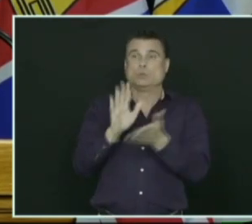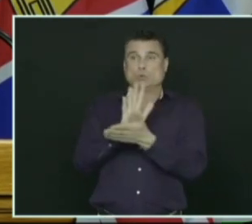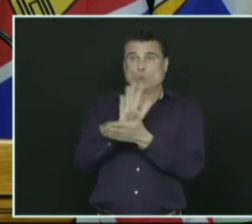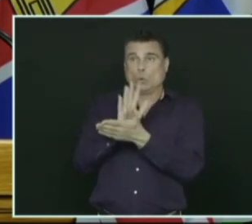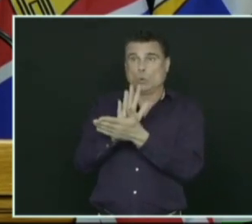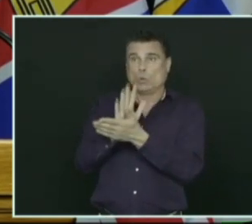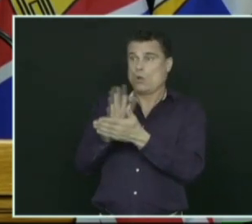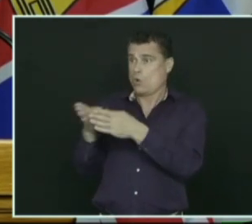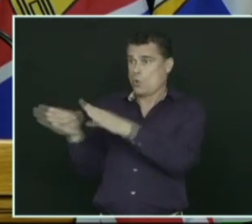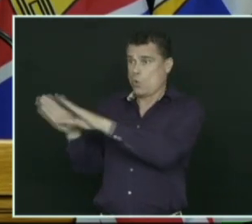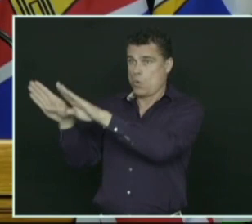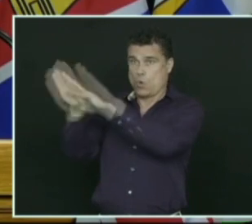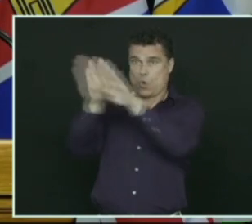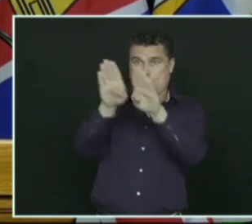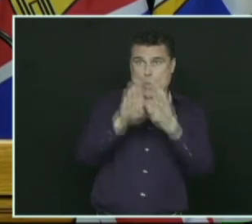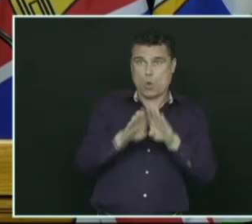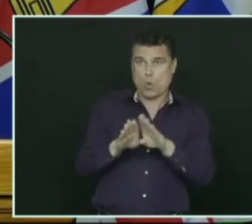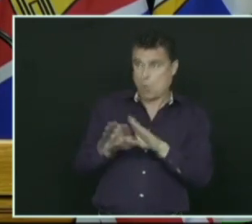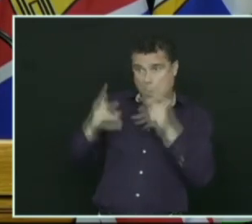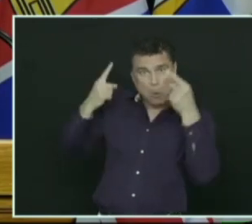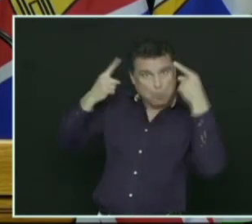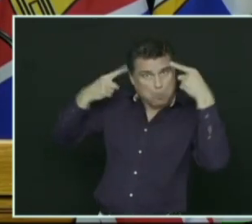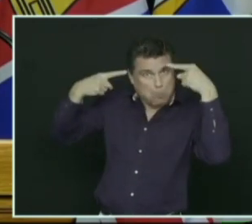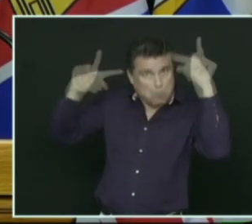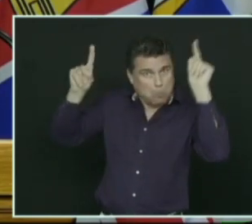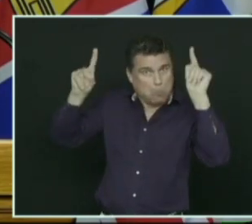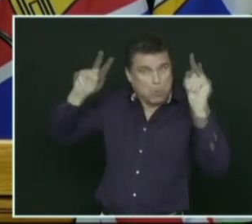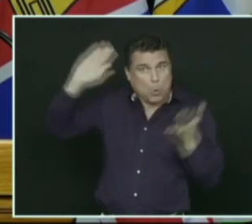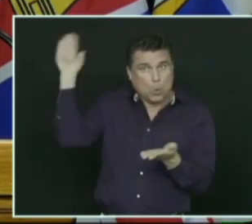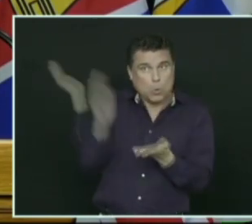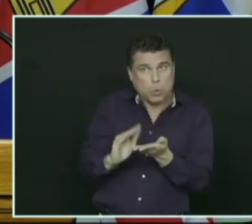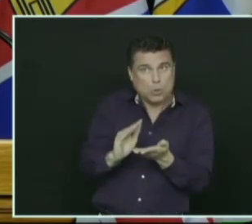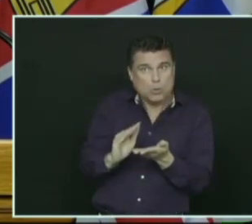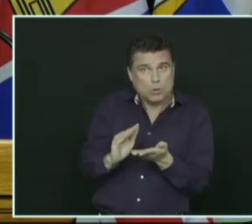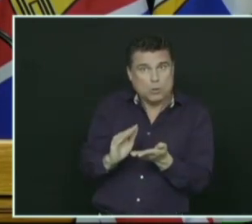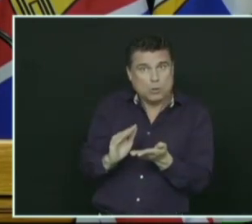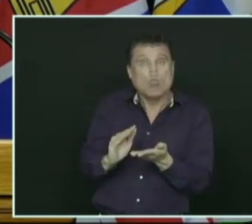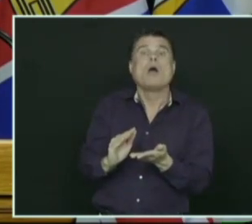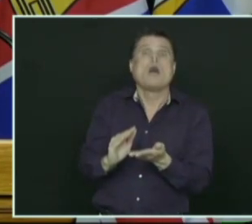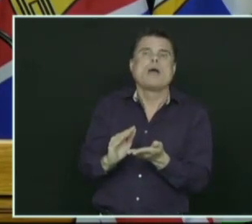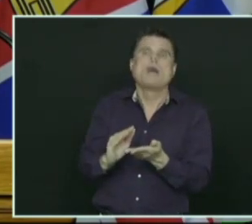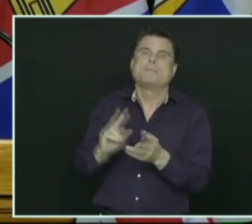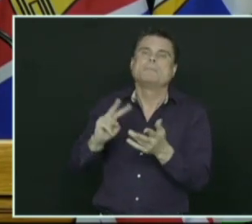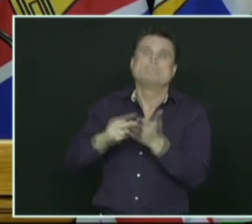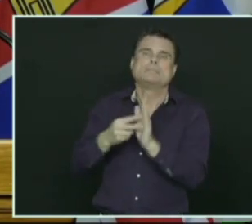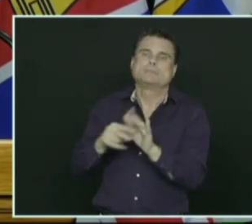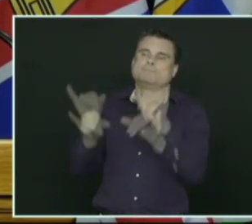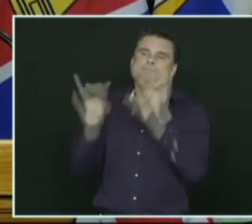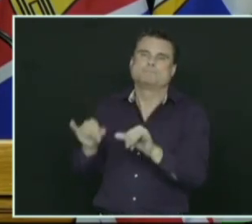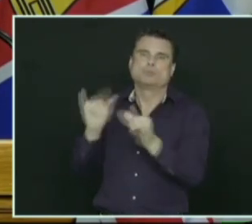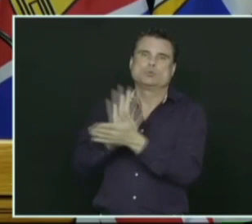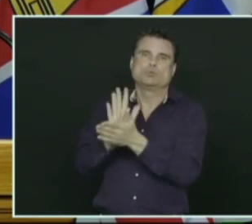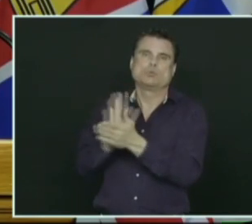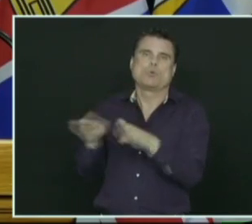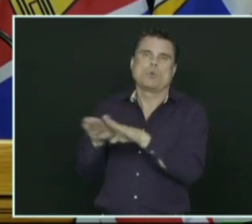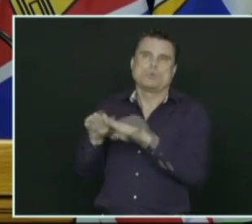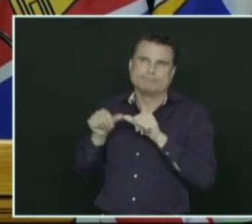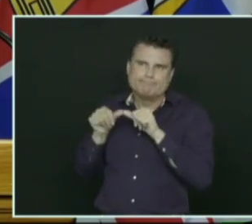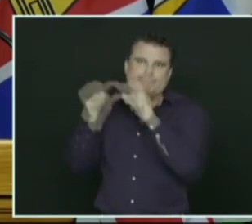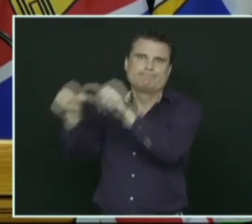British Columbia to ensure that we reach out to those families where students have more